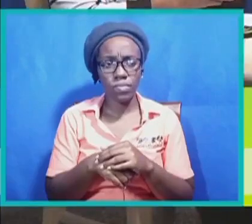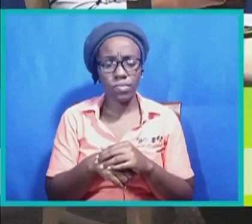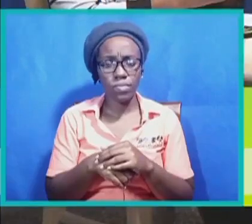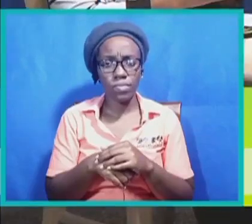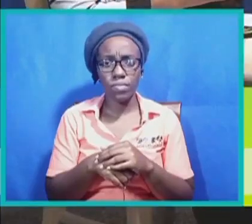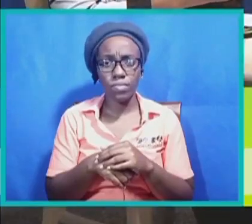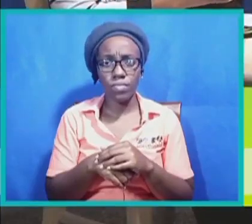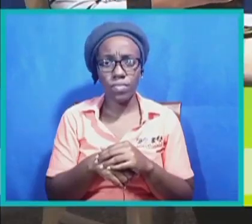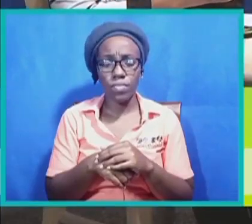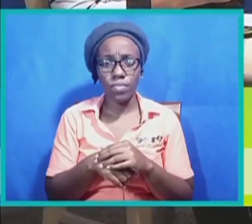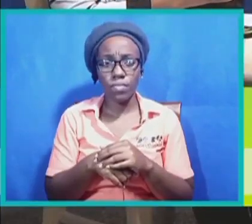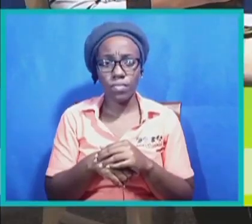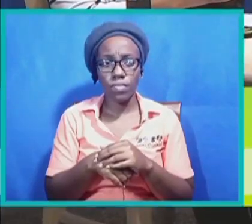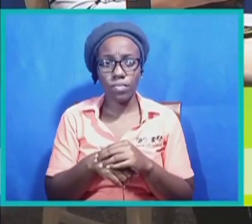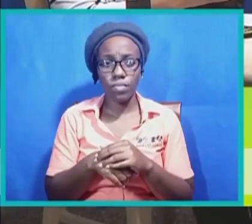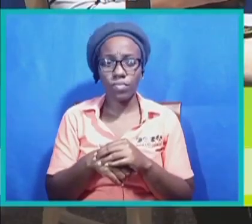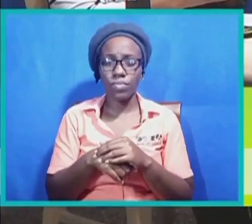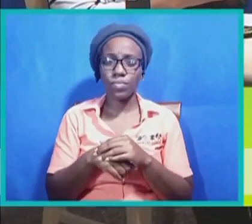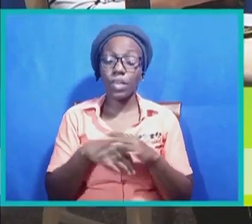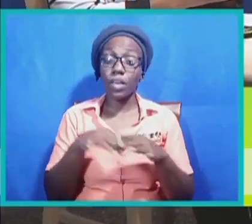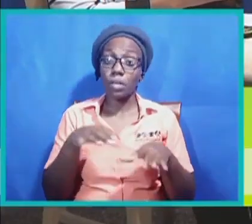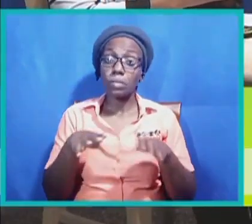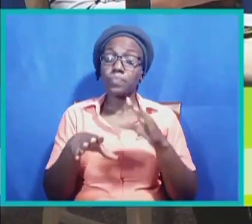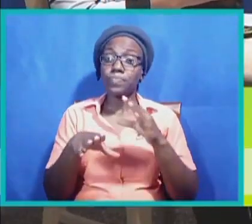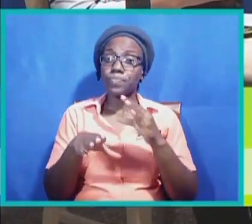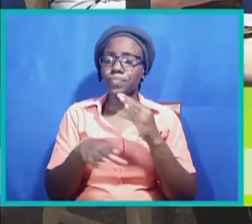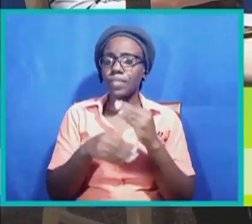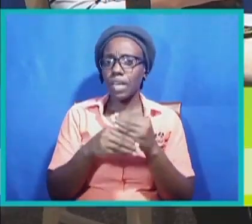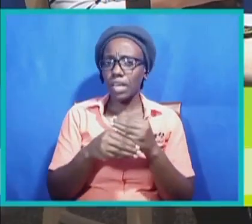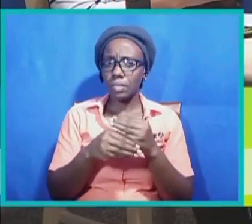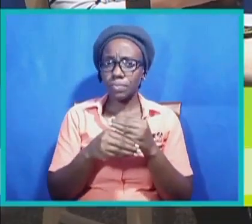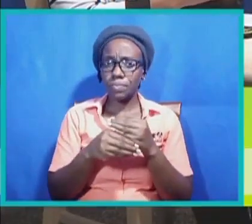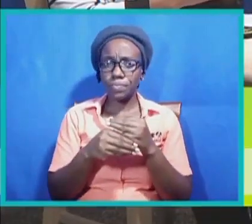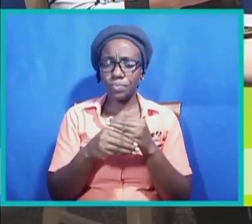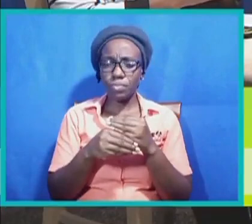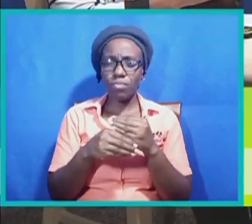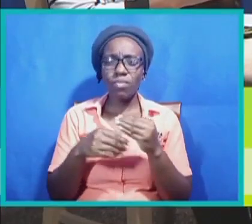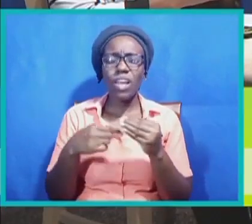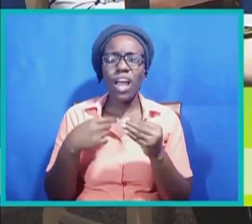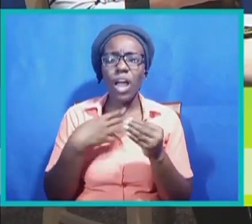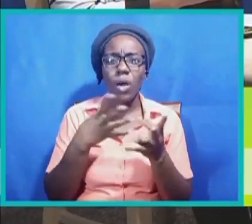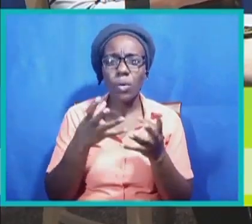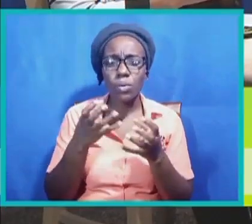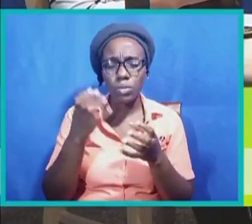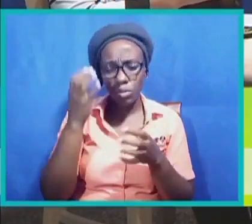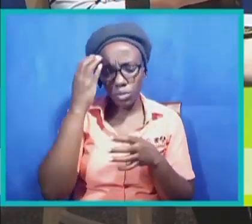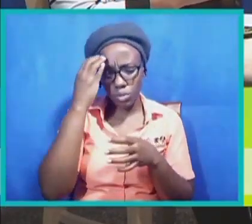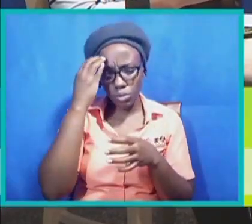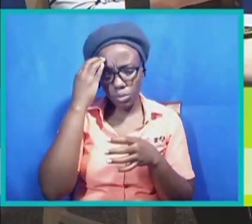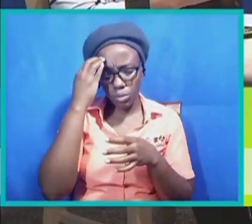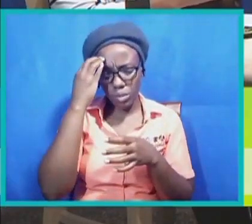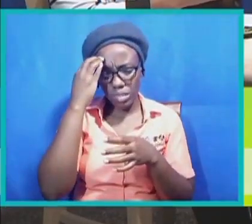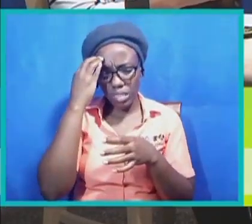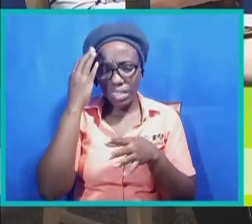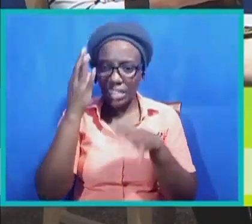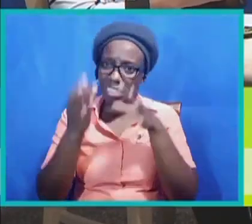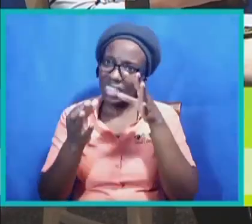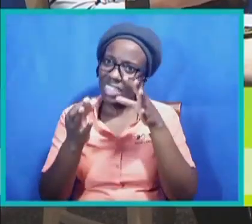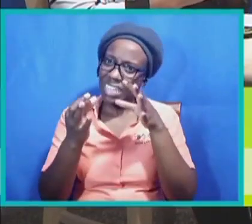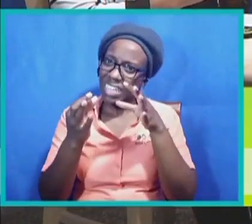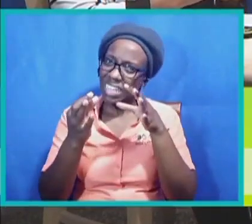a pushback, but I'm asking for a little bit of qualifying or nuance. Is it easier to, in